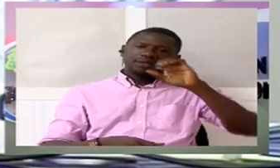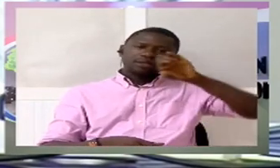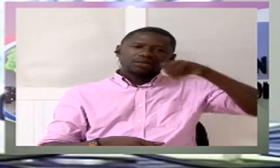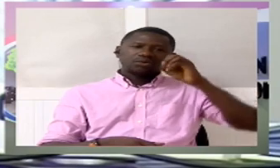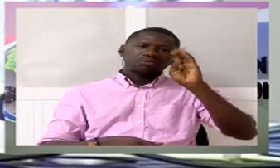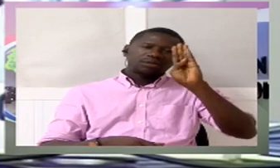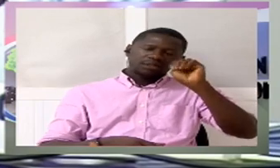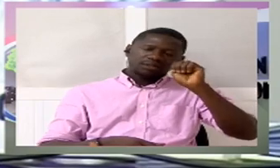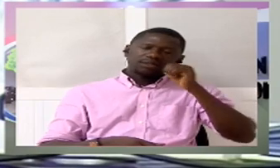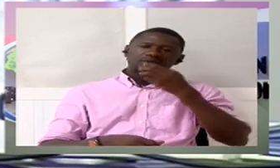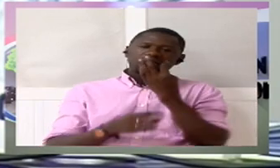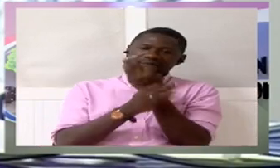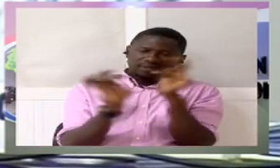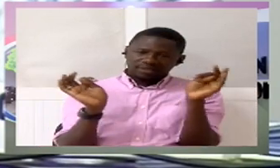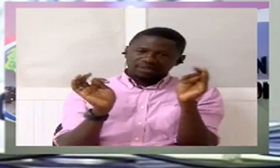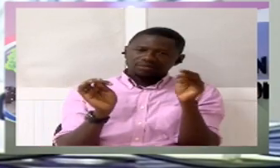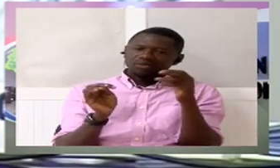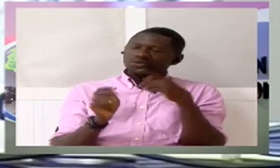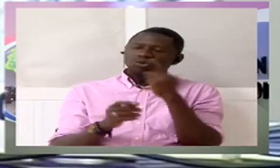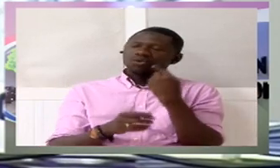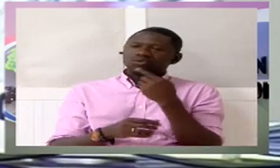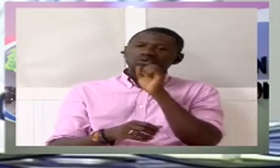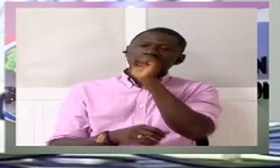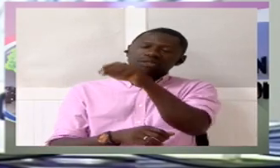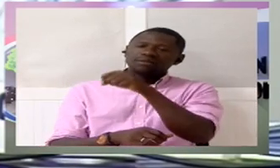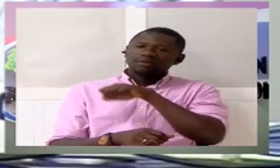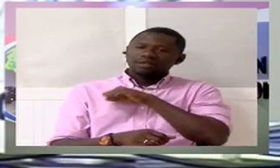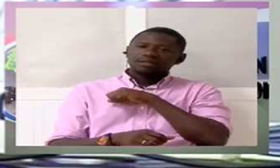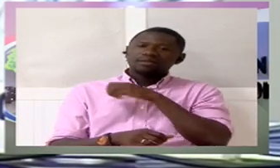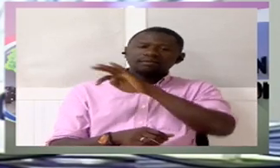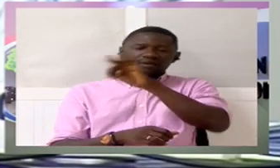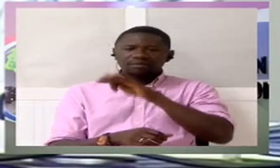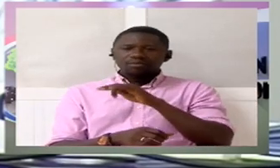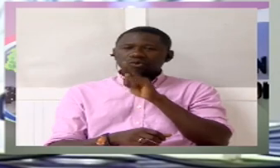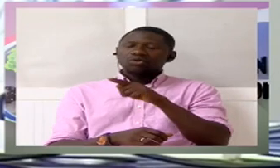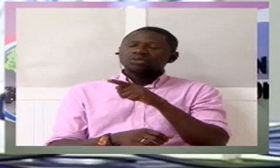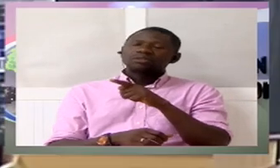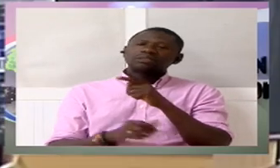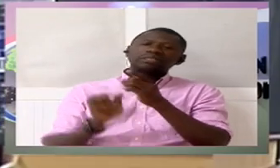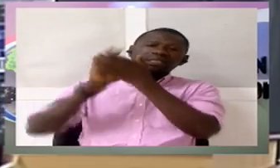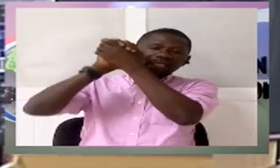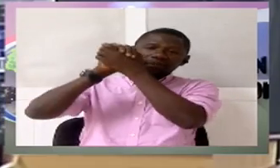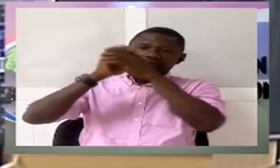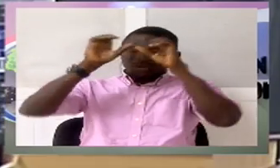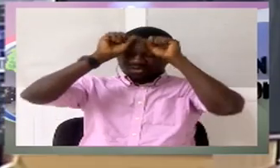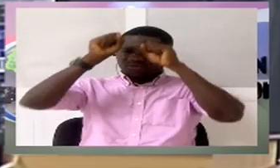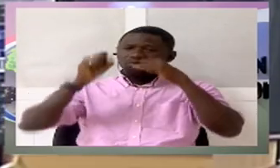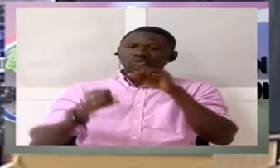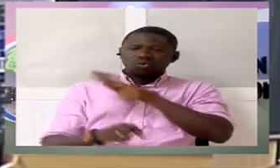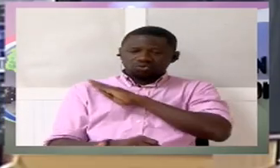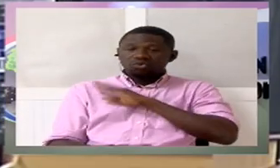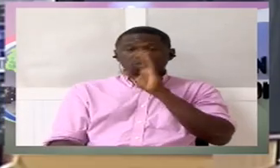to the efforts of yourself and the family. The Libyan government did something, correct?